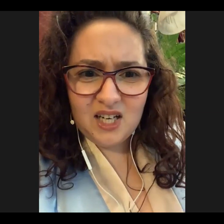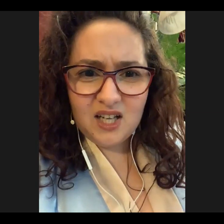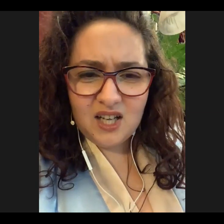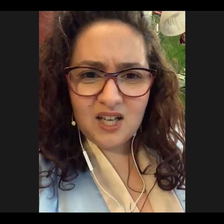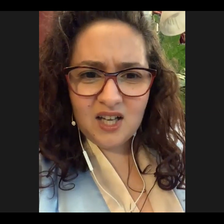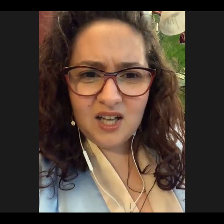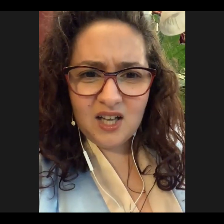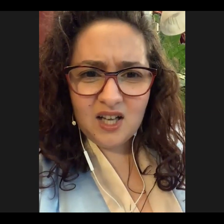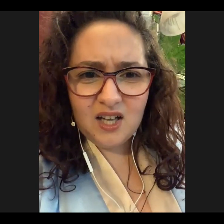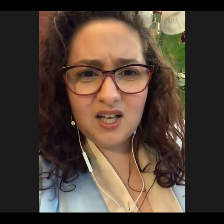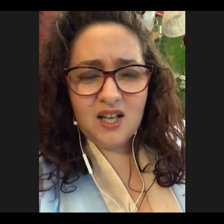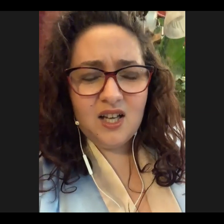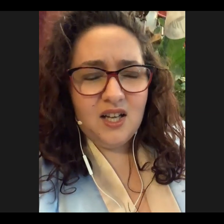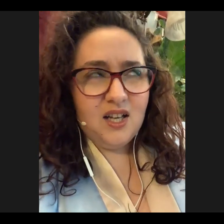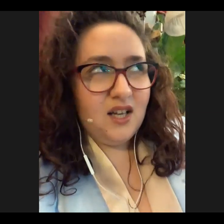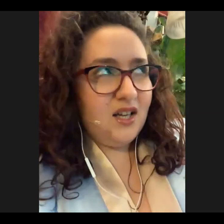But...